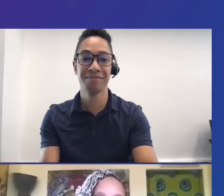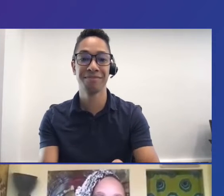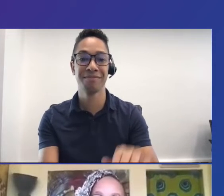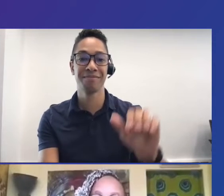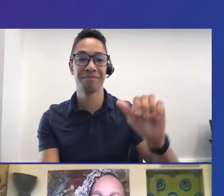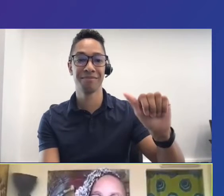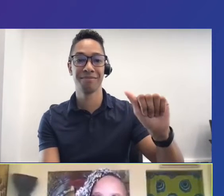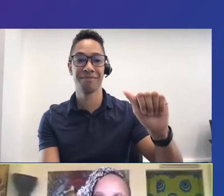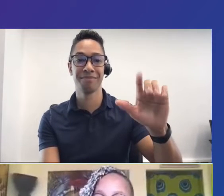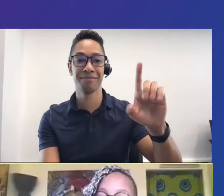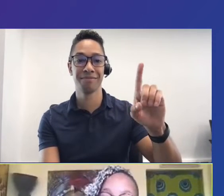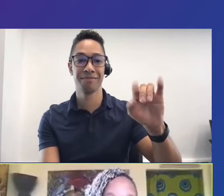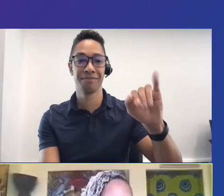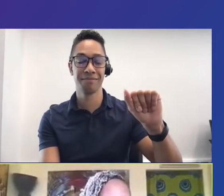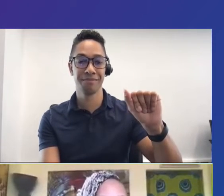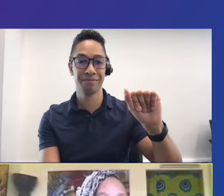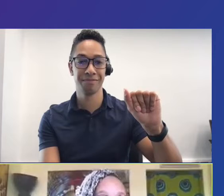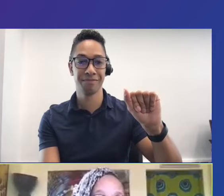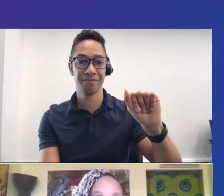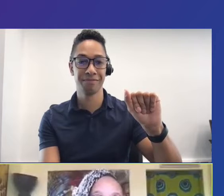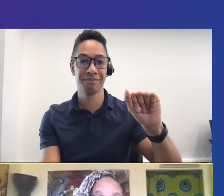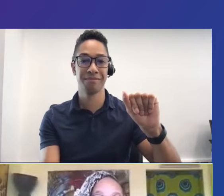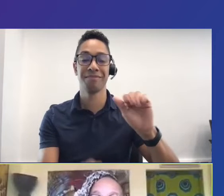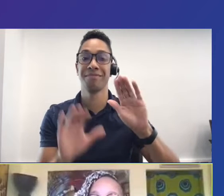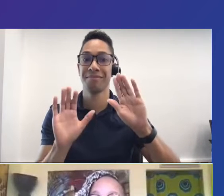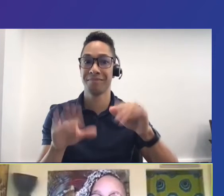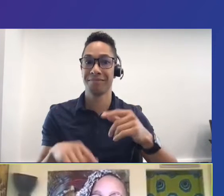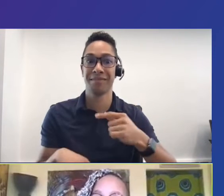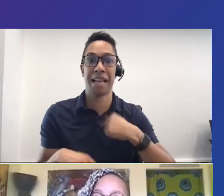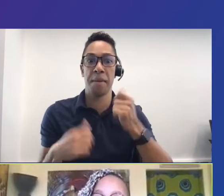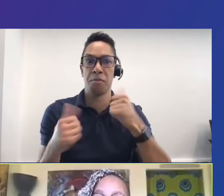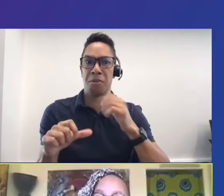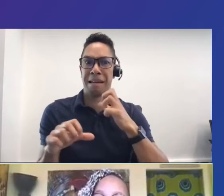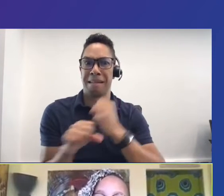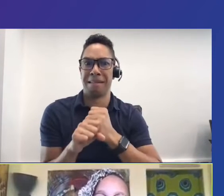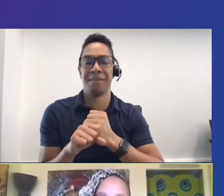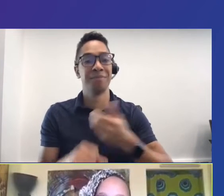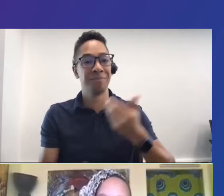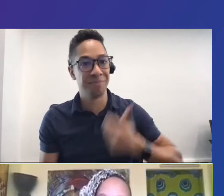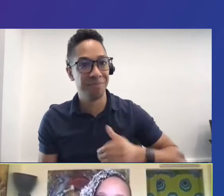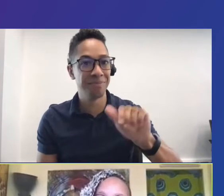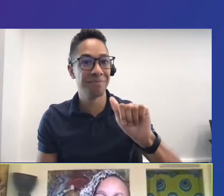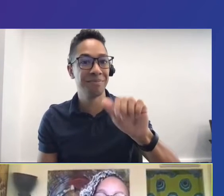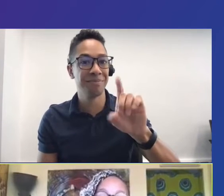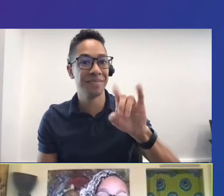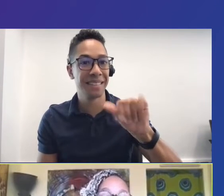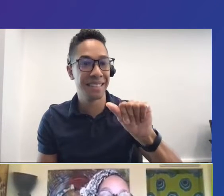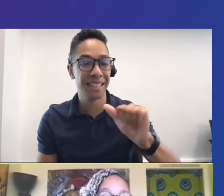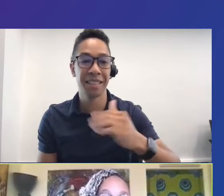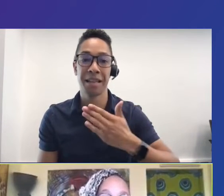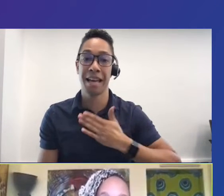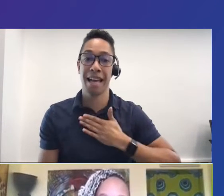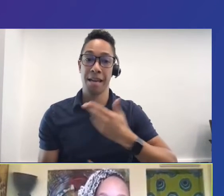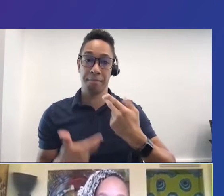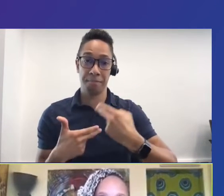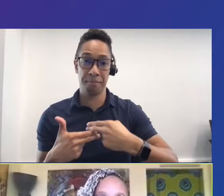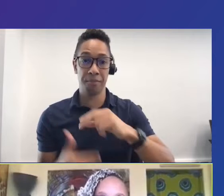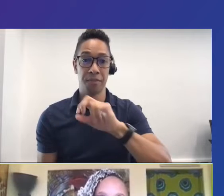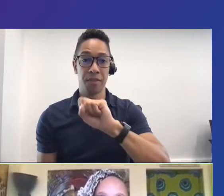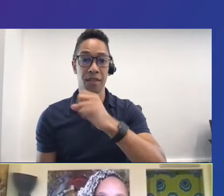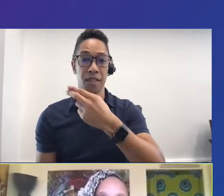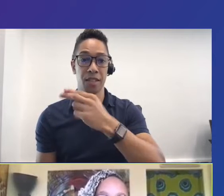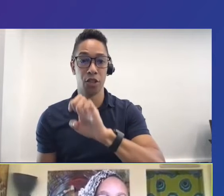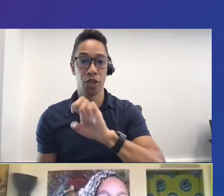Okay. I'm going to just stay to the script because I'm kind of a talker. Okay, so my name is Adia Whitaker. My pronouns are she,